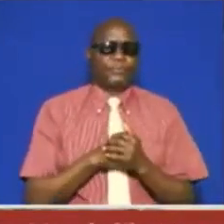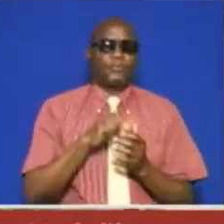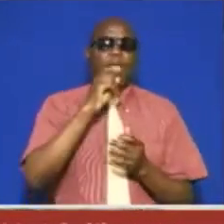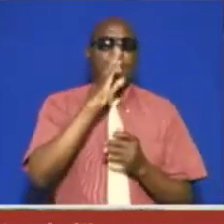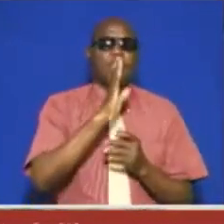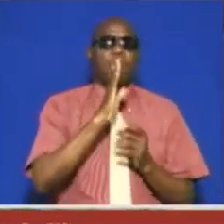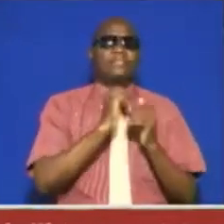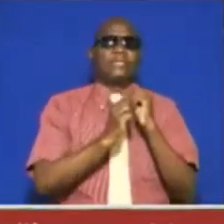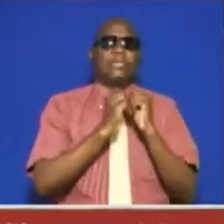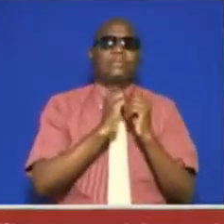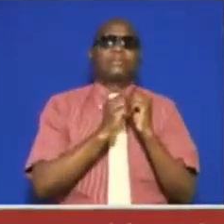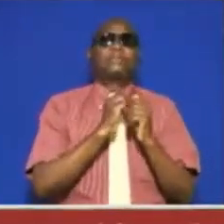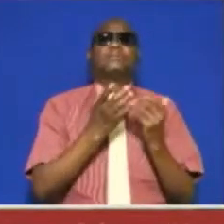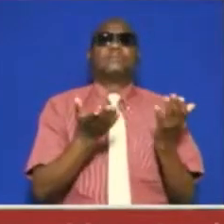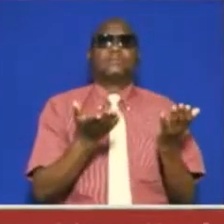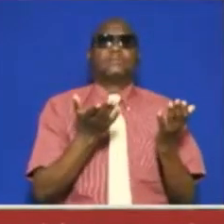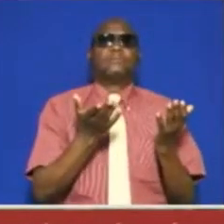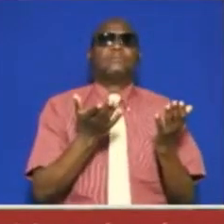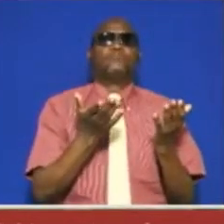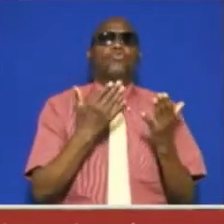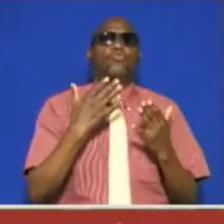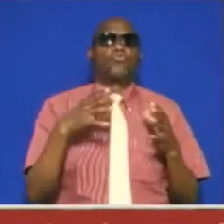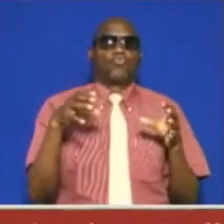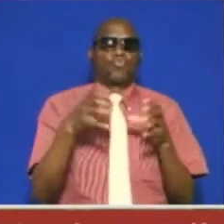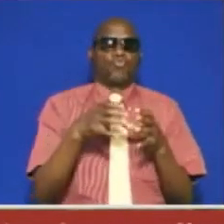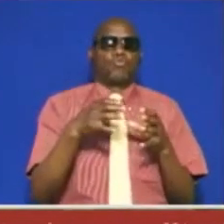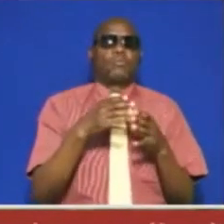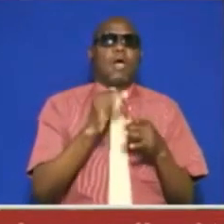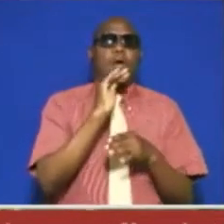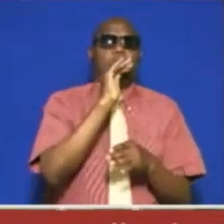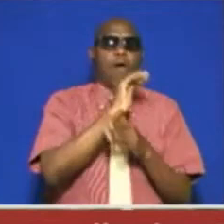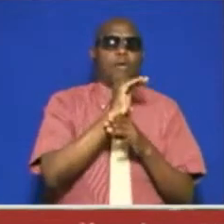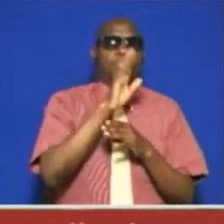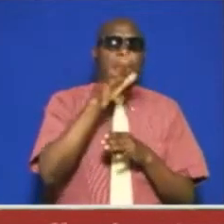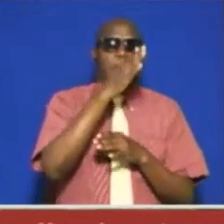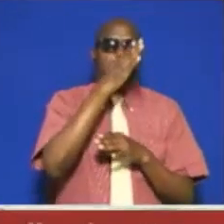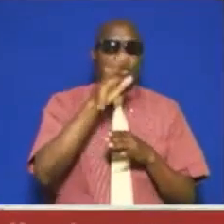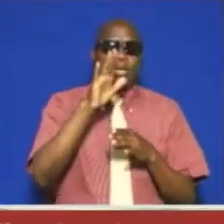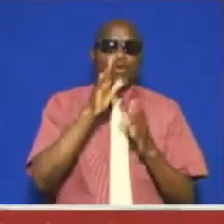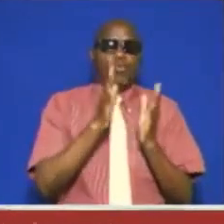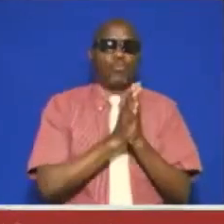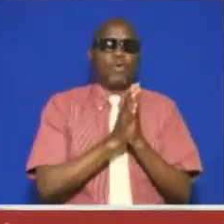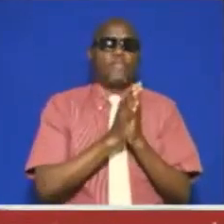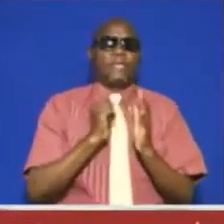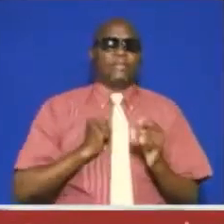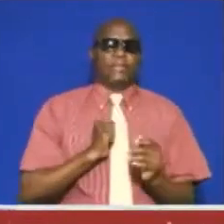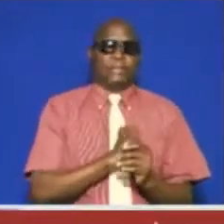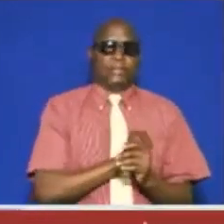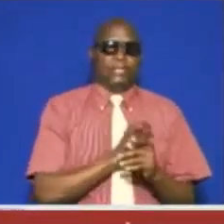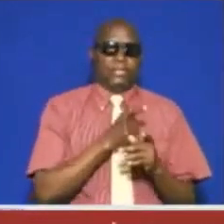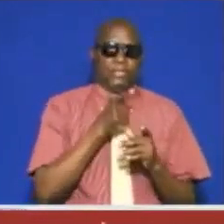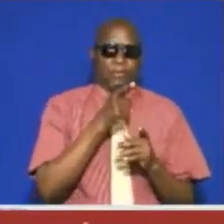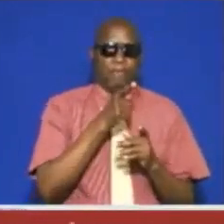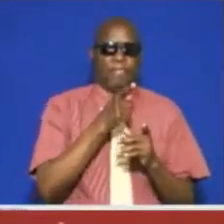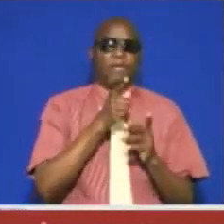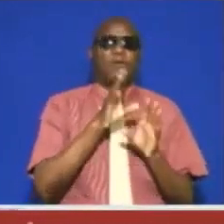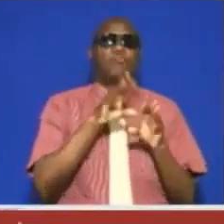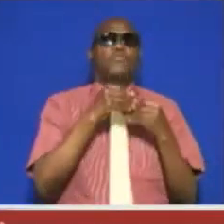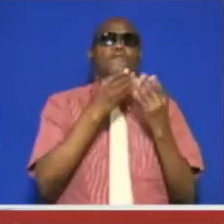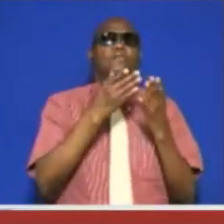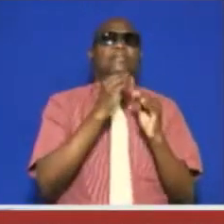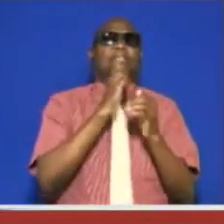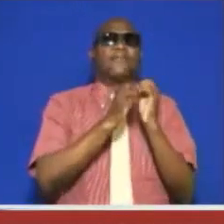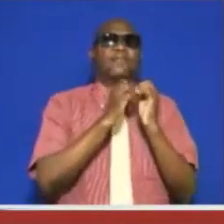professional bodies are now beseeching the National Assembly and Senate to either amend the bill or provide explicit provisions of